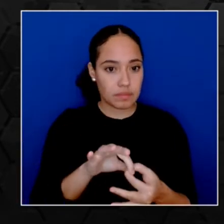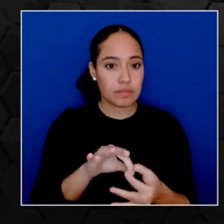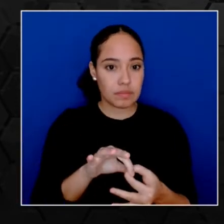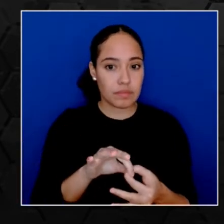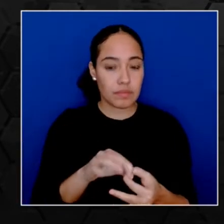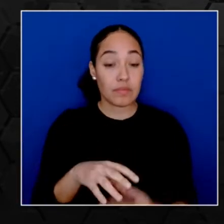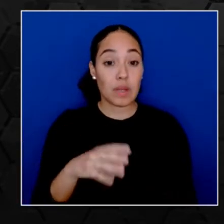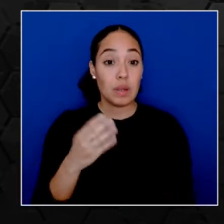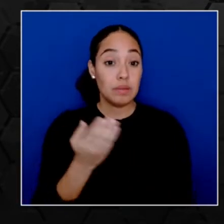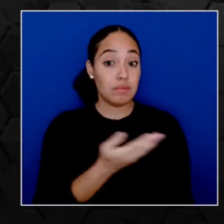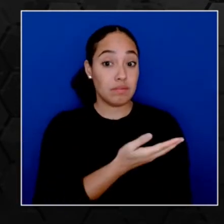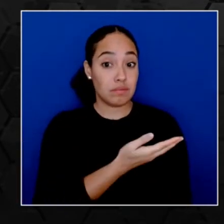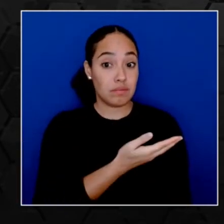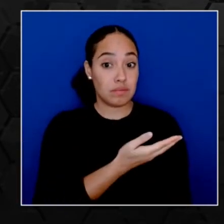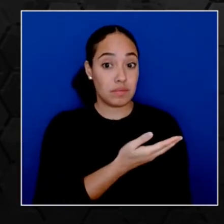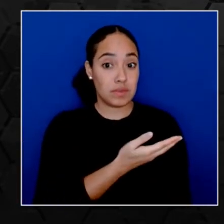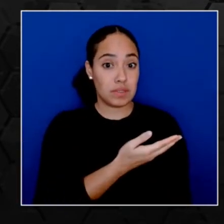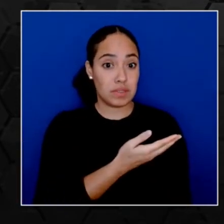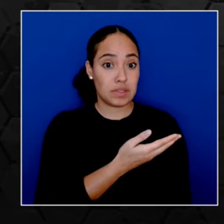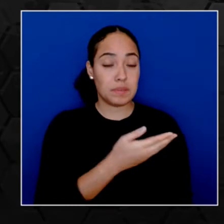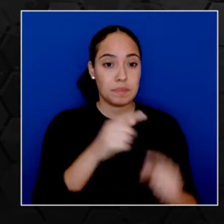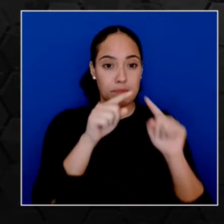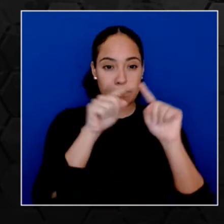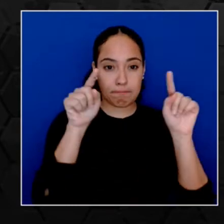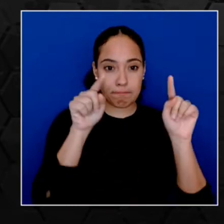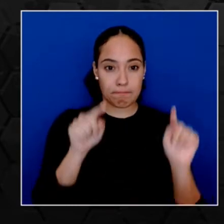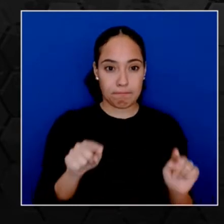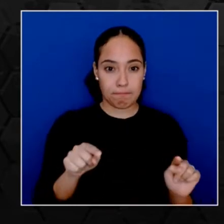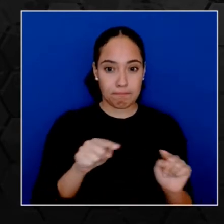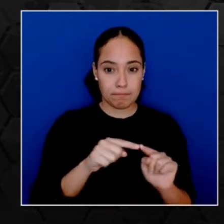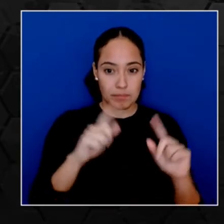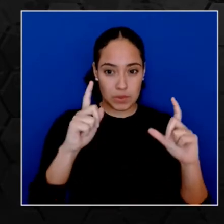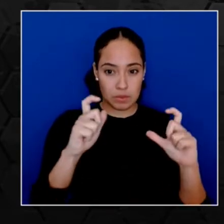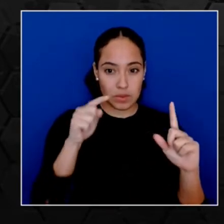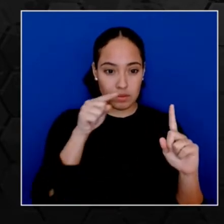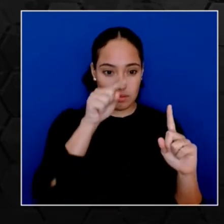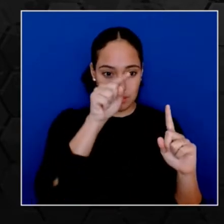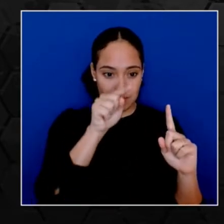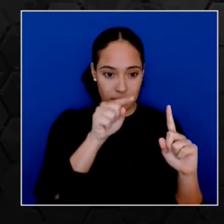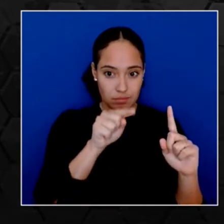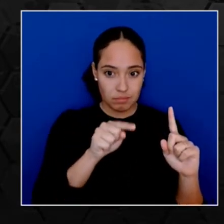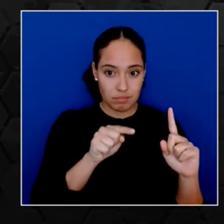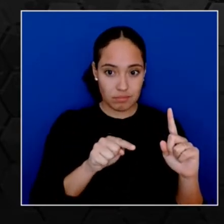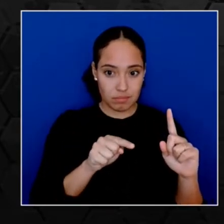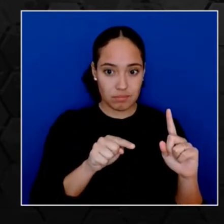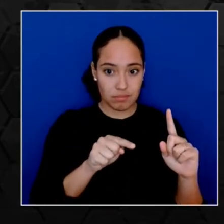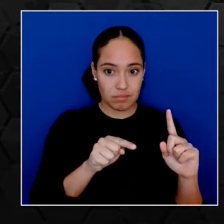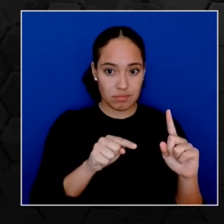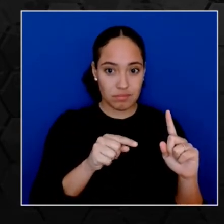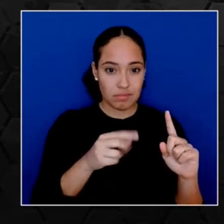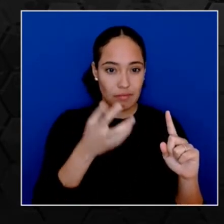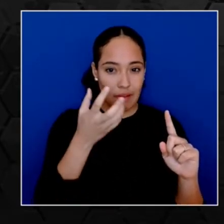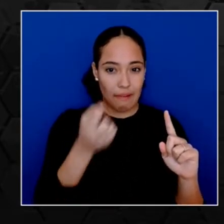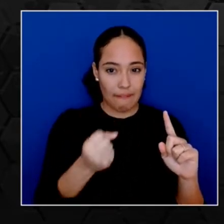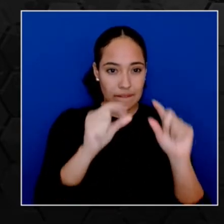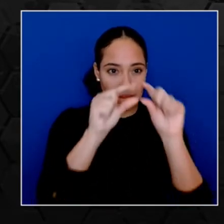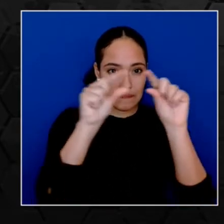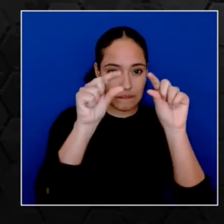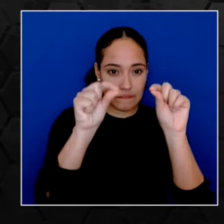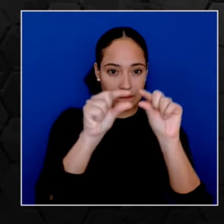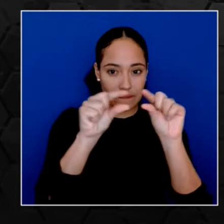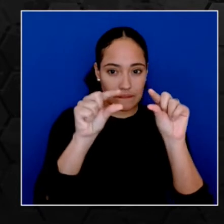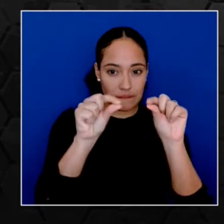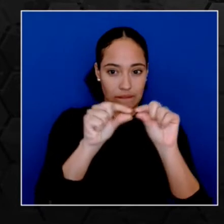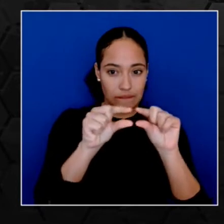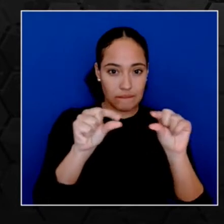that like you can actually choose number of baths and also the square feet and also the lot size, year belt, or like home type, like days